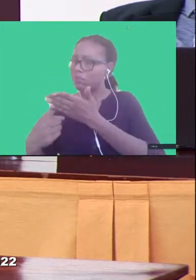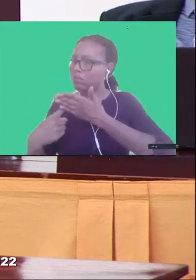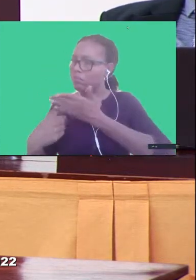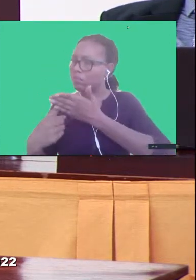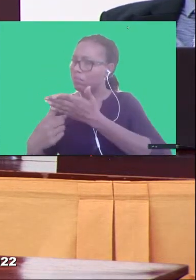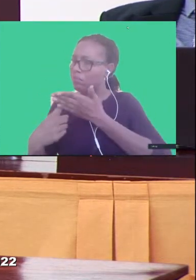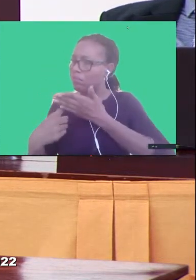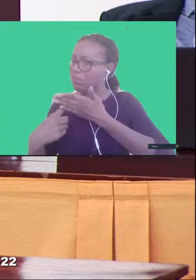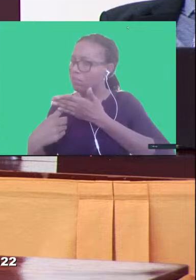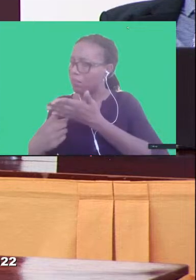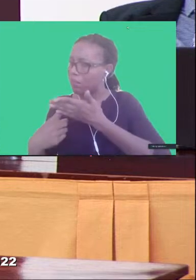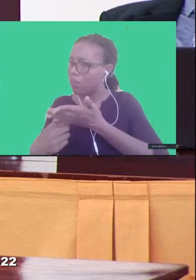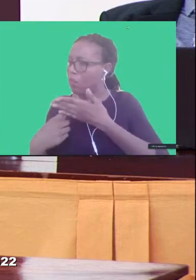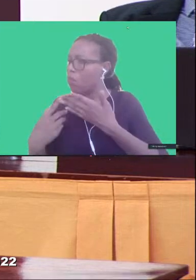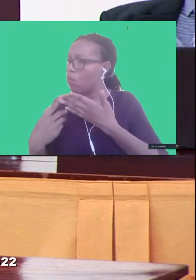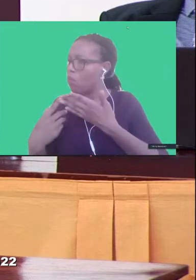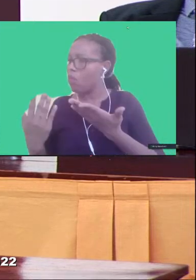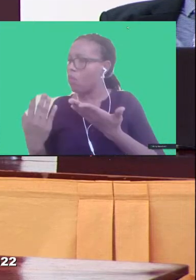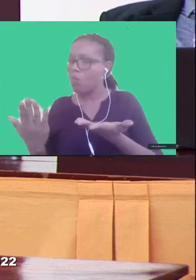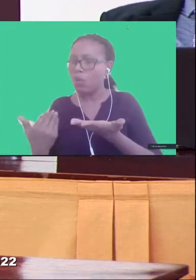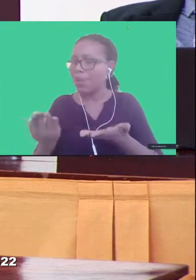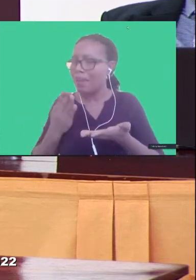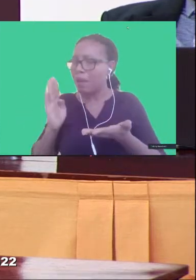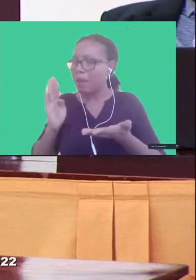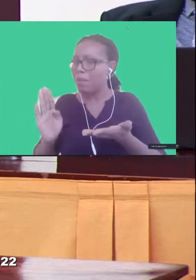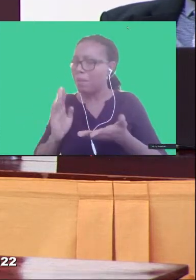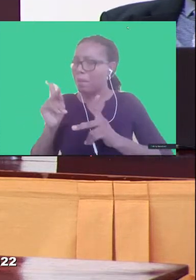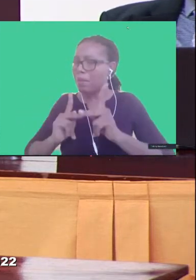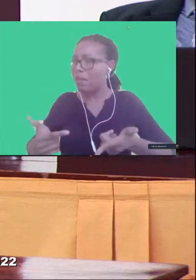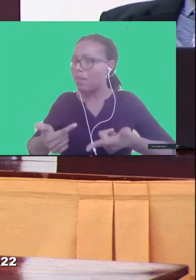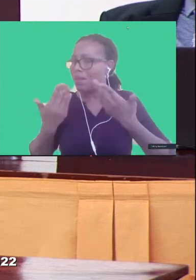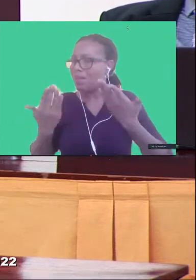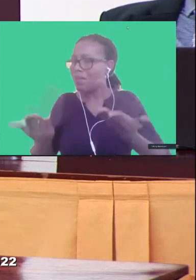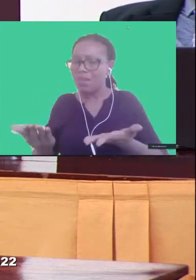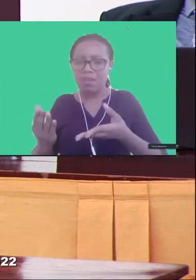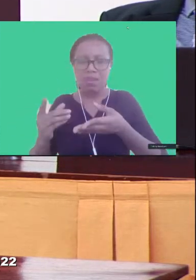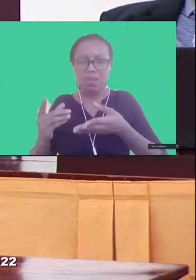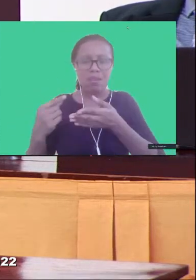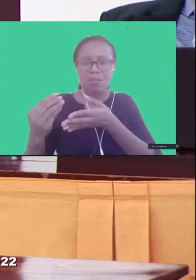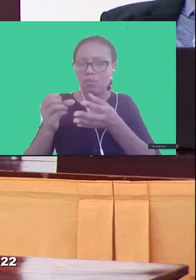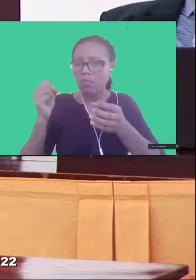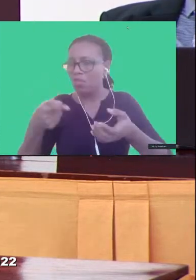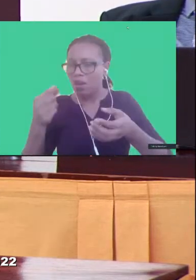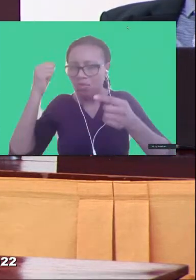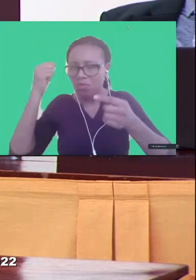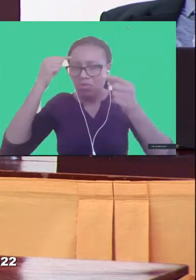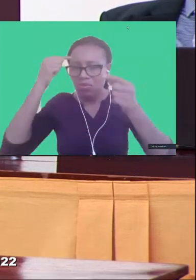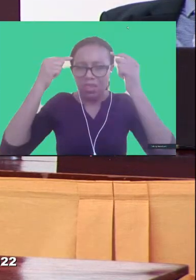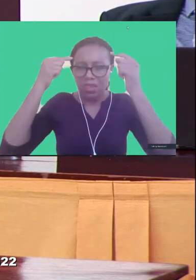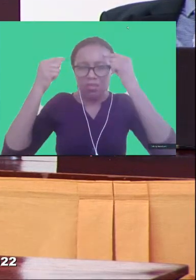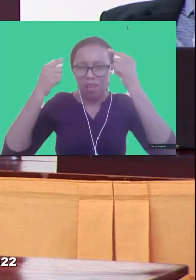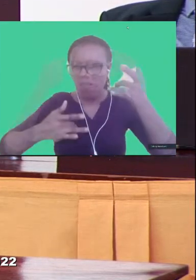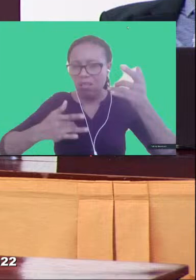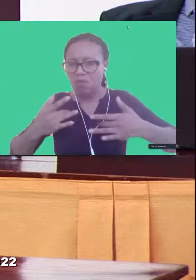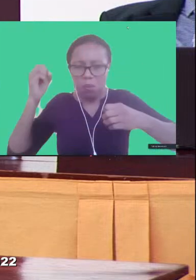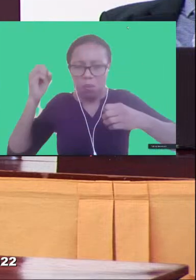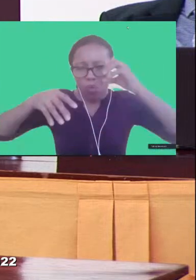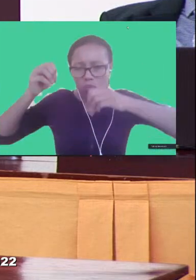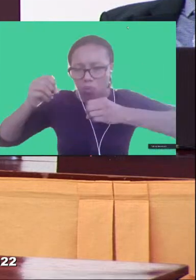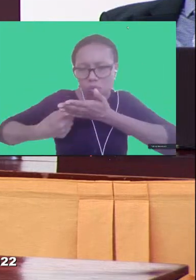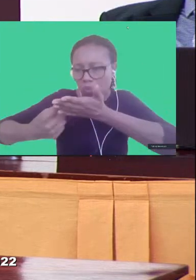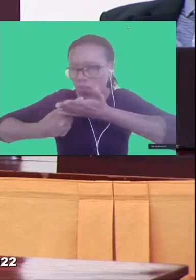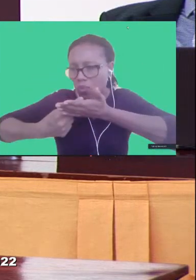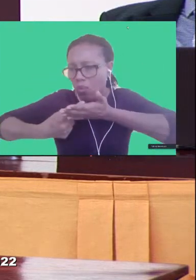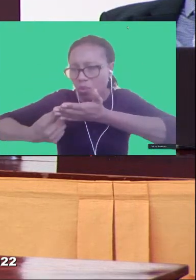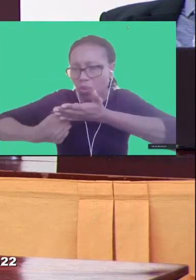to get valuable feedback that would help to inform the exploration activities. You would appreciate that offshore oil and gas